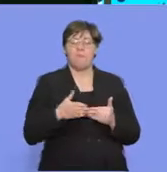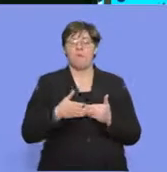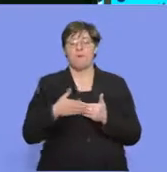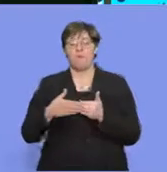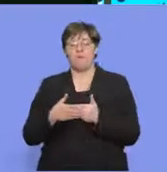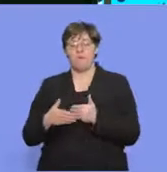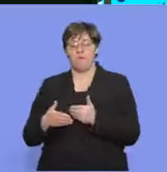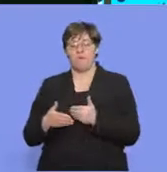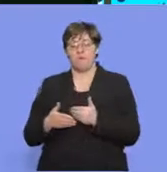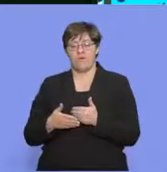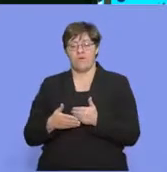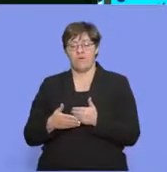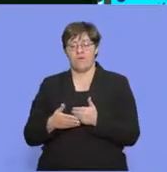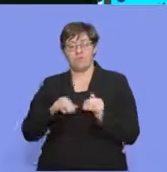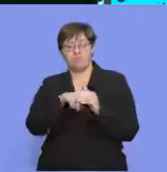and more